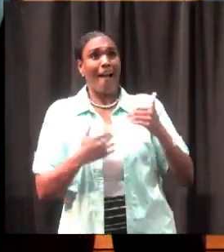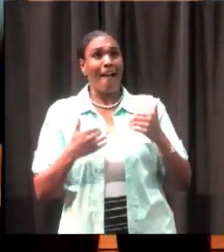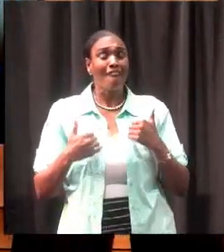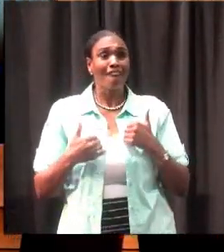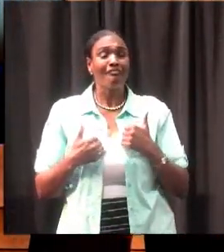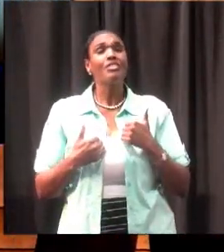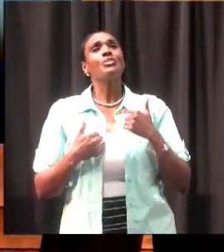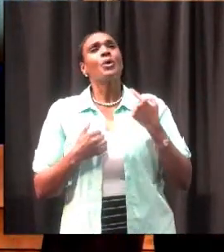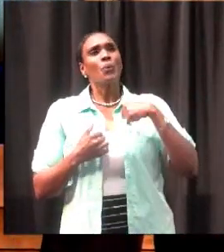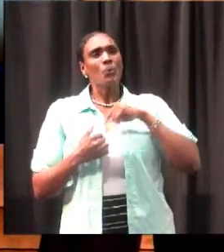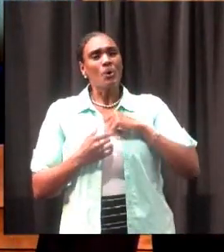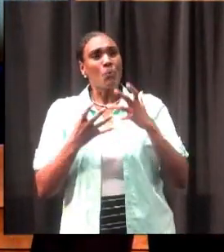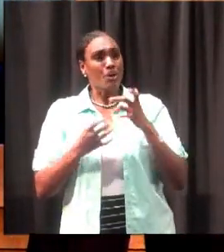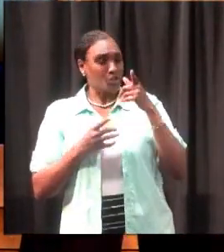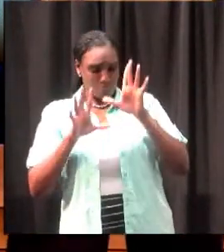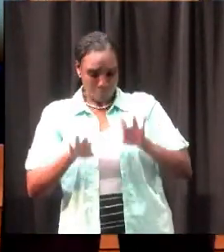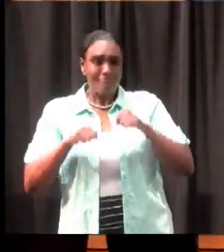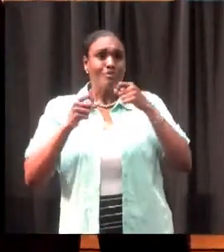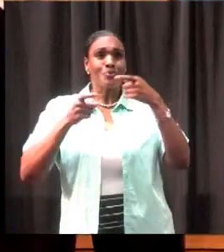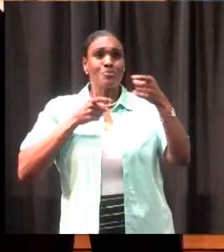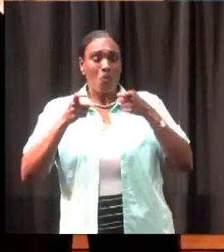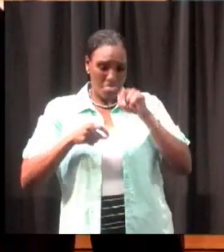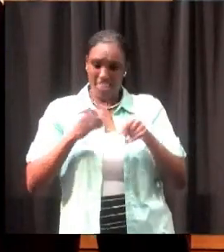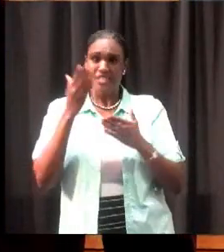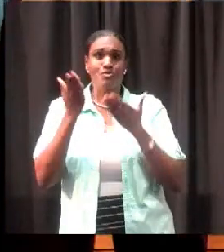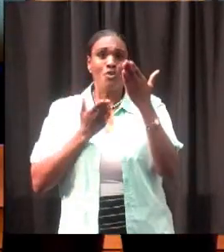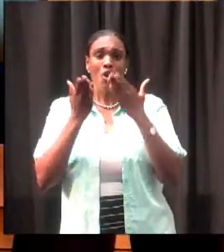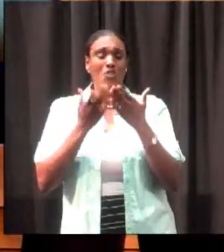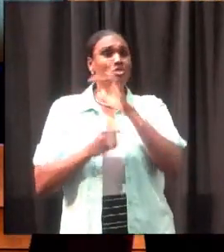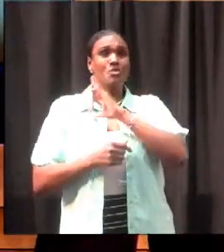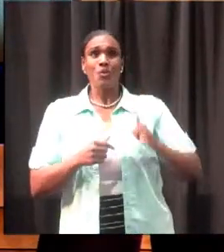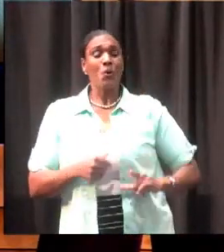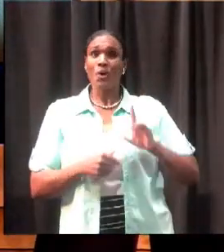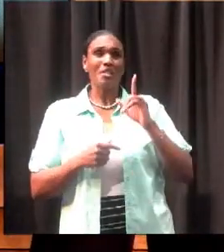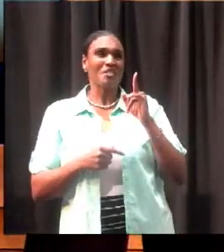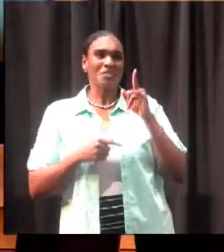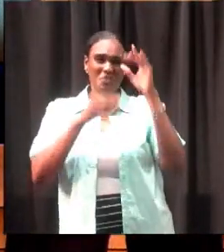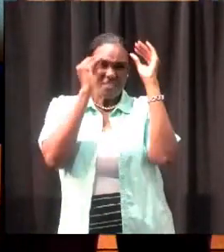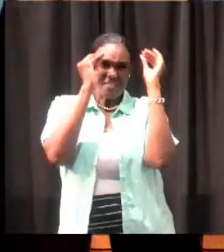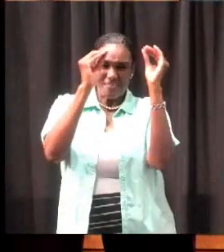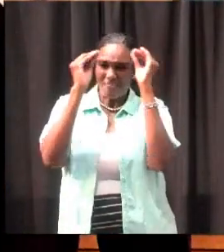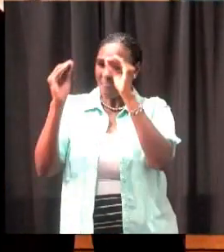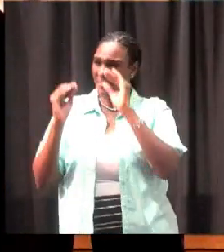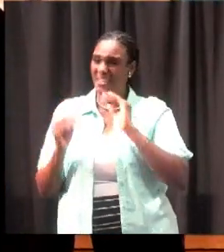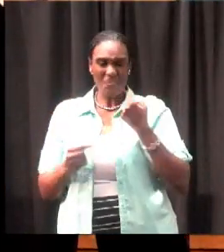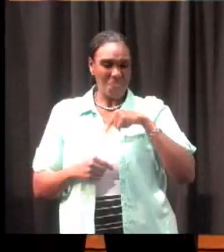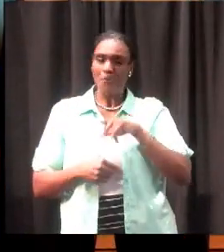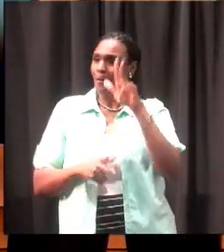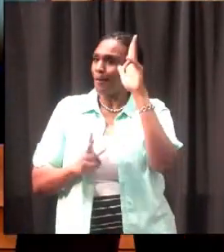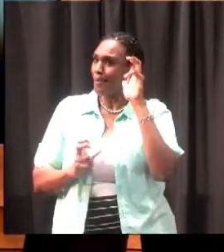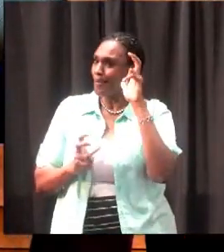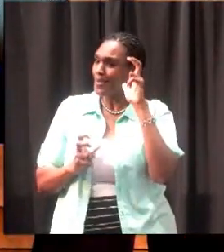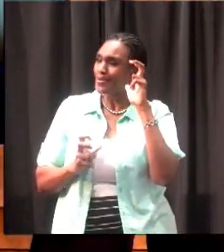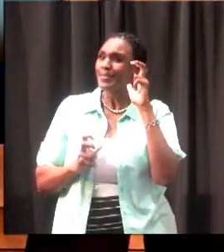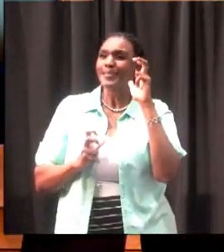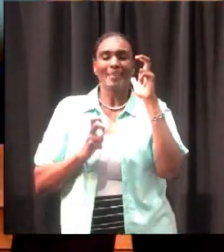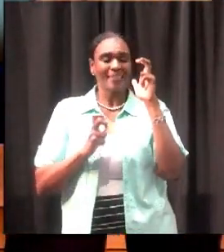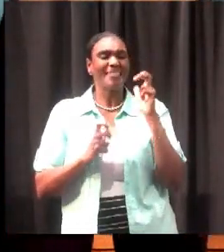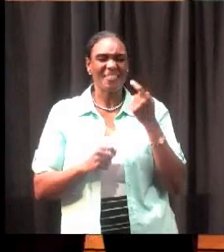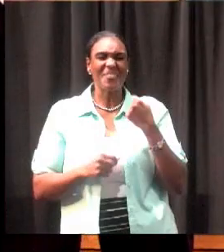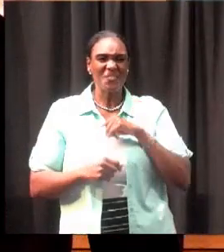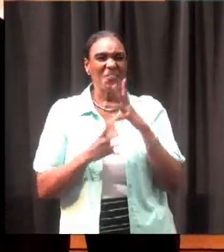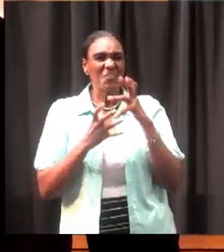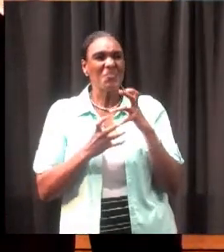have your way in this service, oh God. We say speak, Lord, your servants are listening. We say minister to us, oh God.